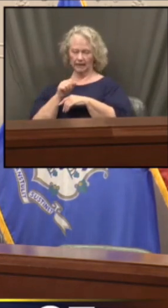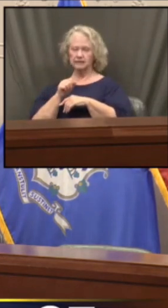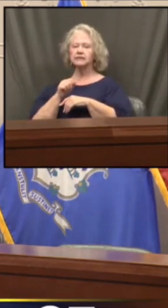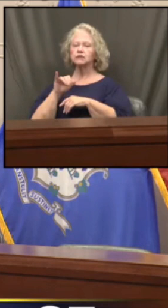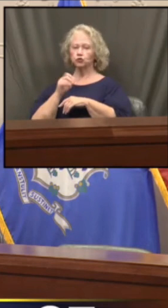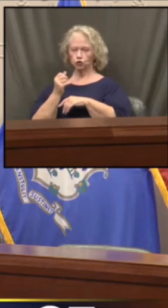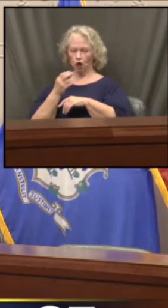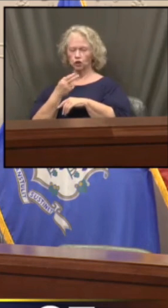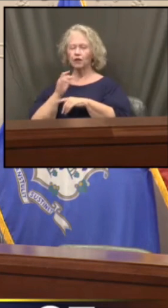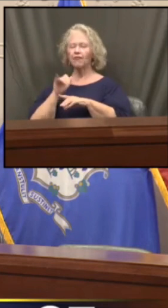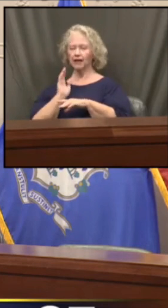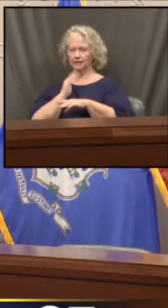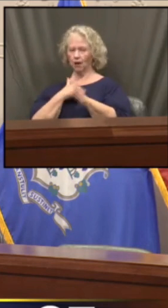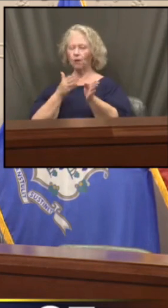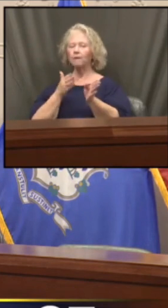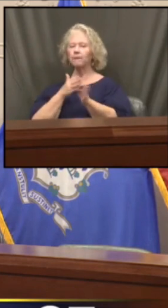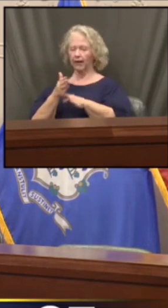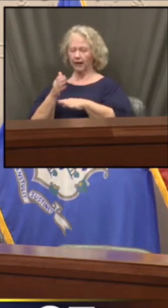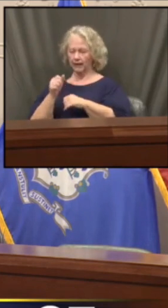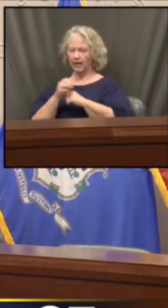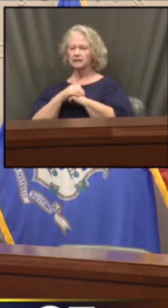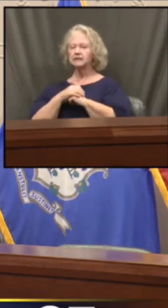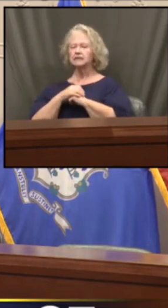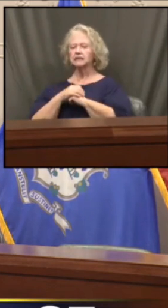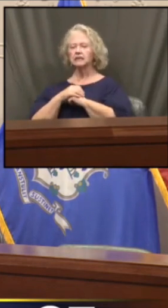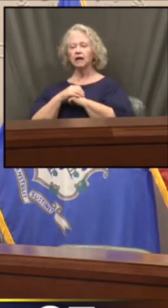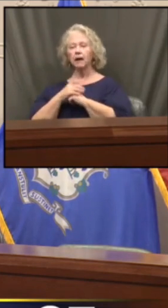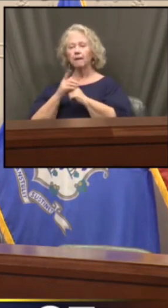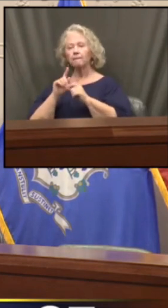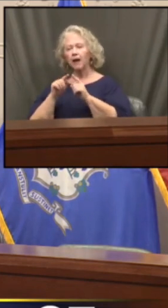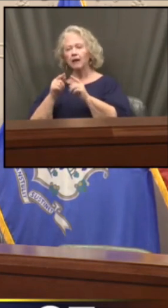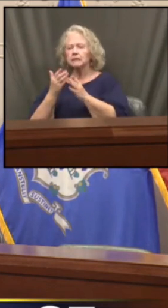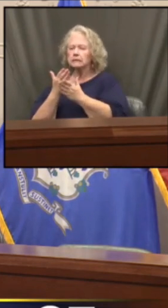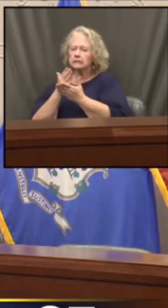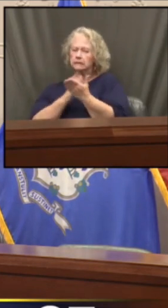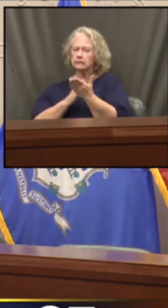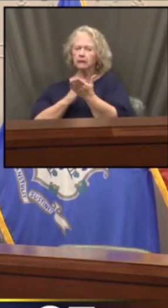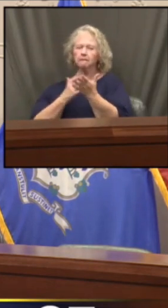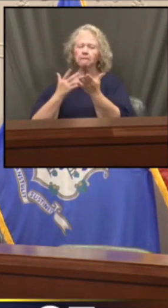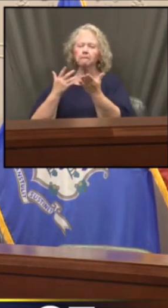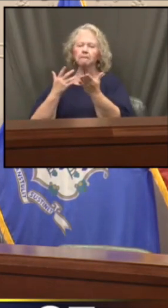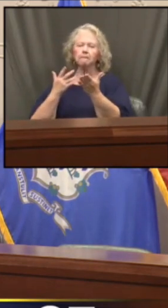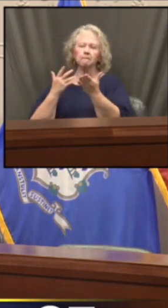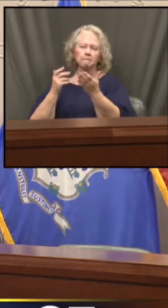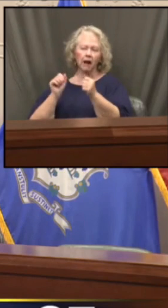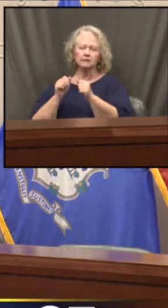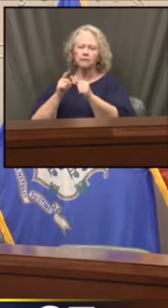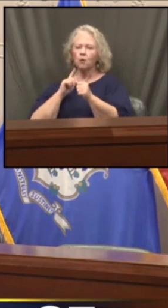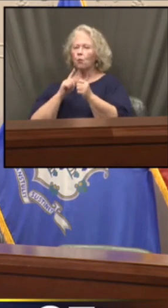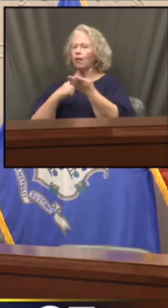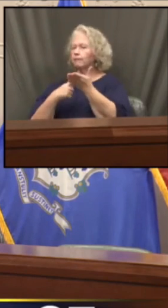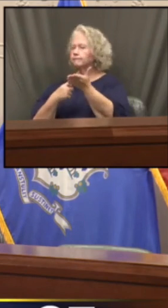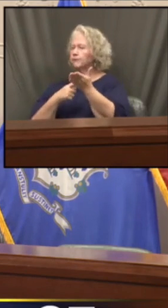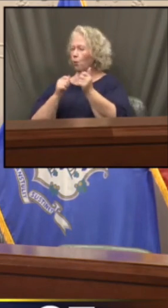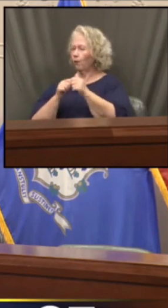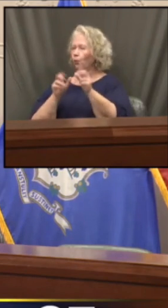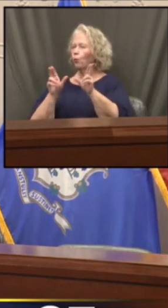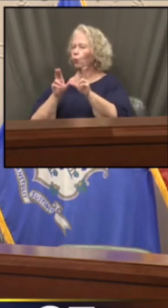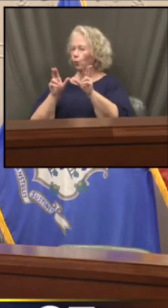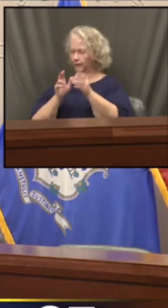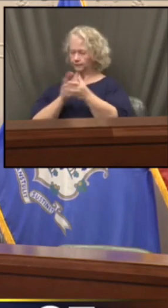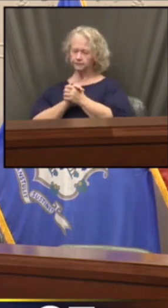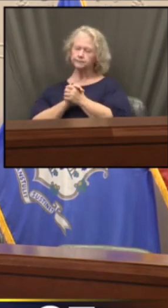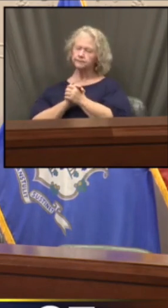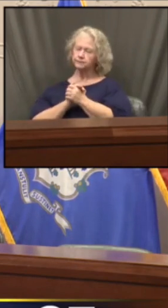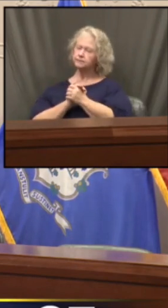That's correct. That's our intention. Some elements of this, again, may need to be negotiated with our employee unions. And then